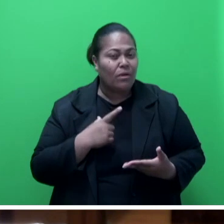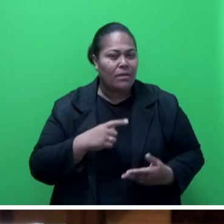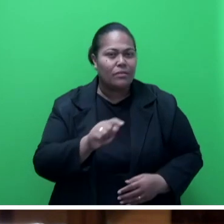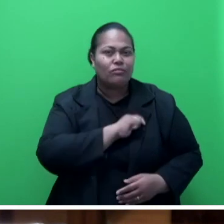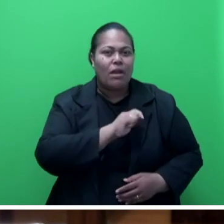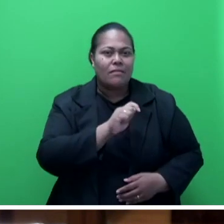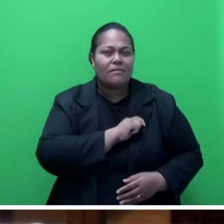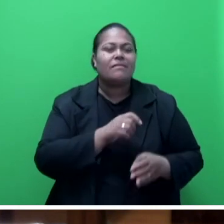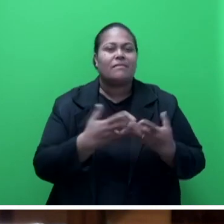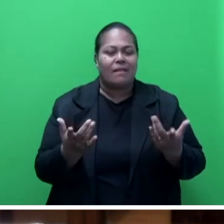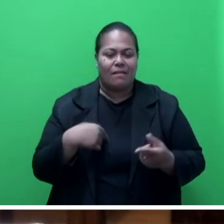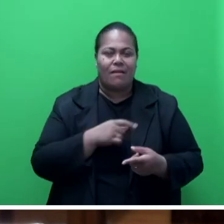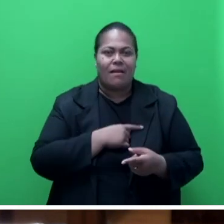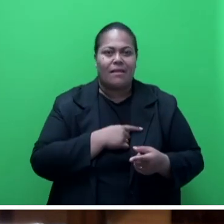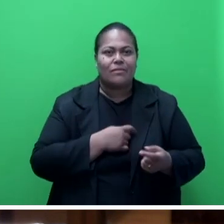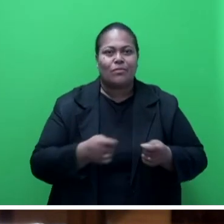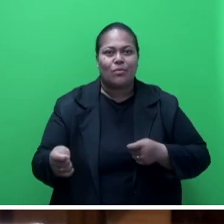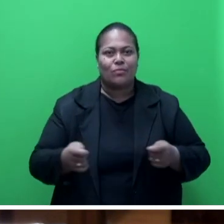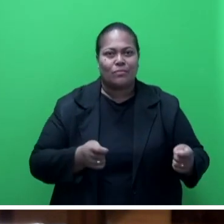financial system.